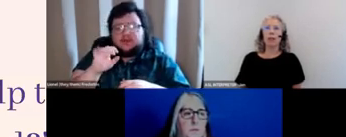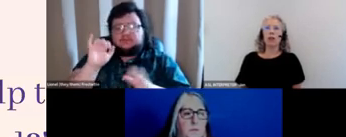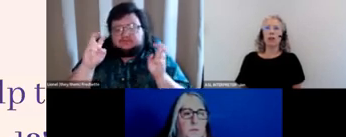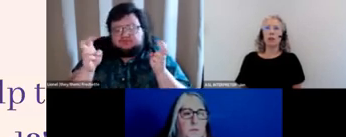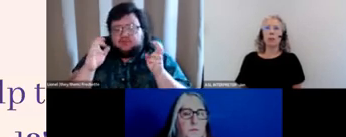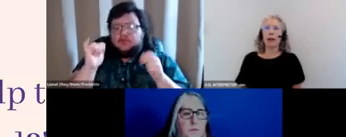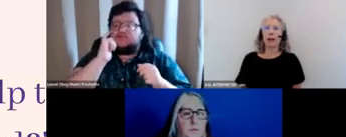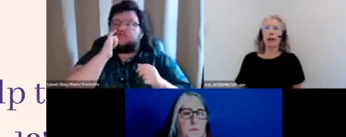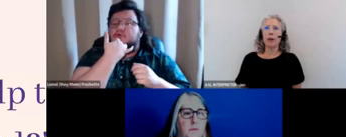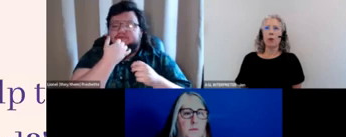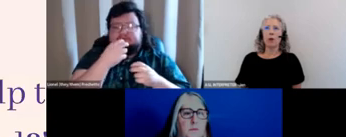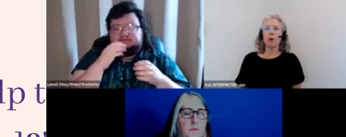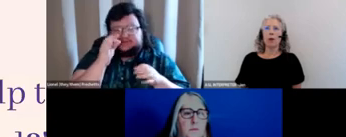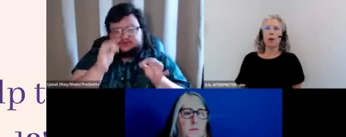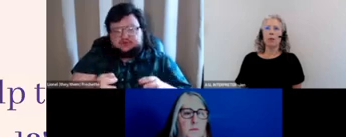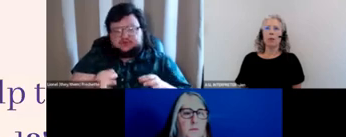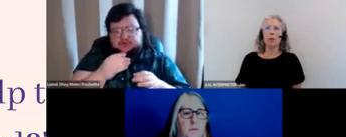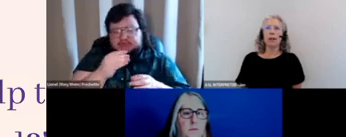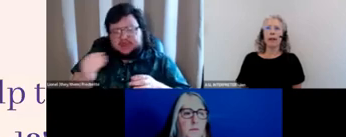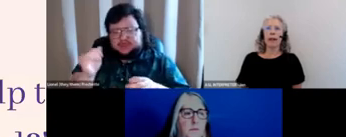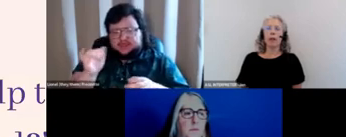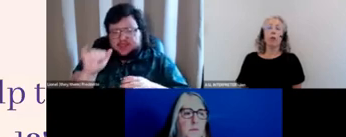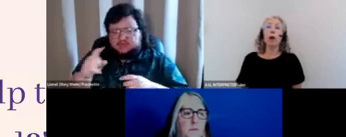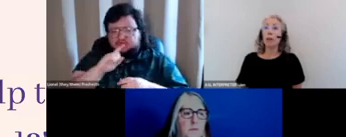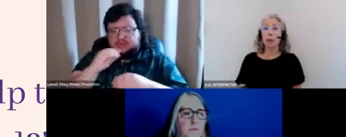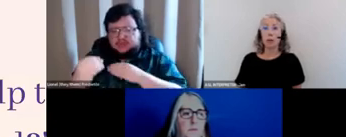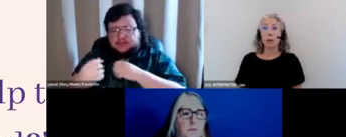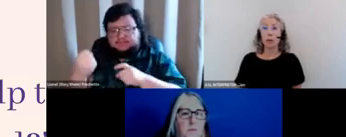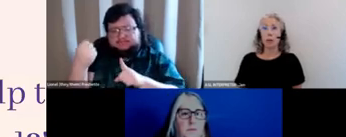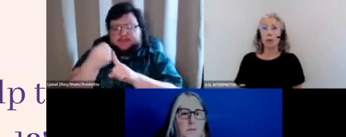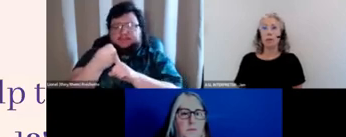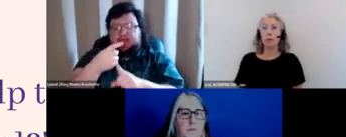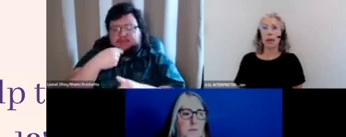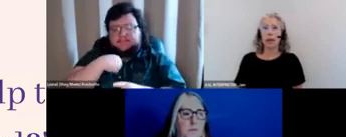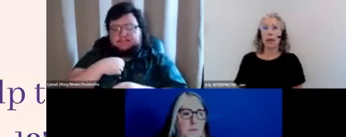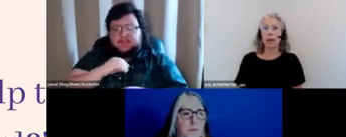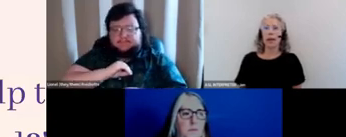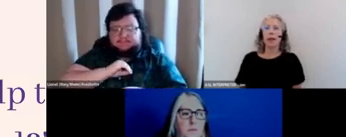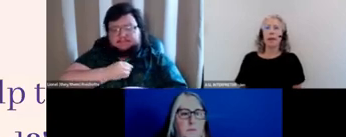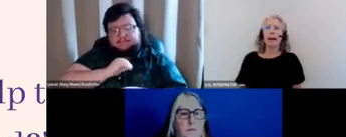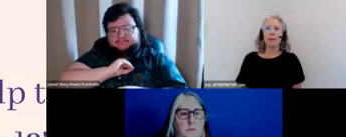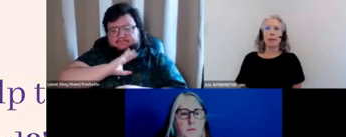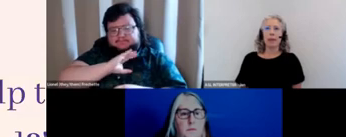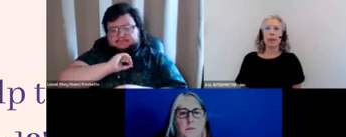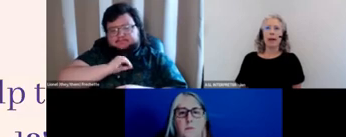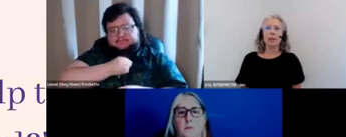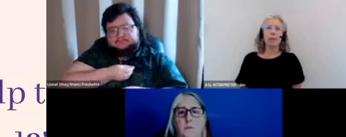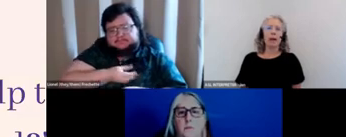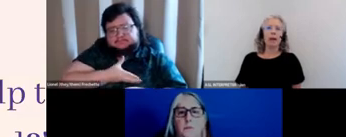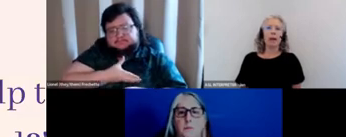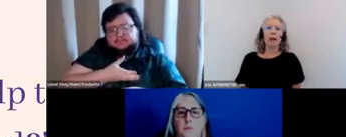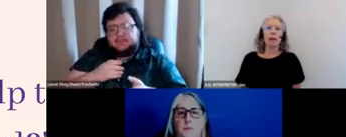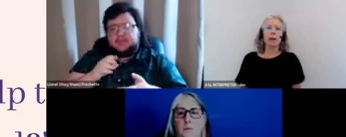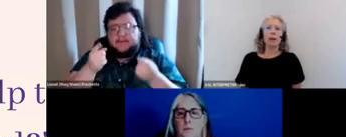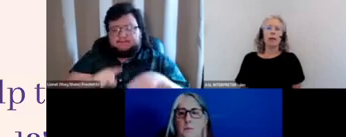a decision could have been made, or maybe a wrong decision was made that impacted me and impacted